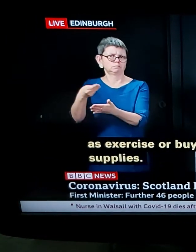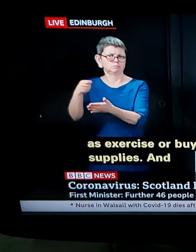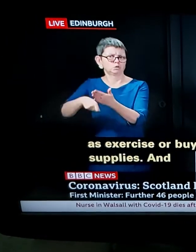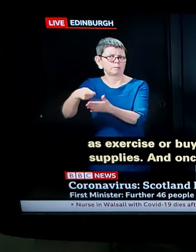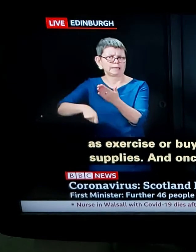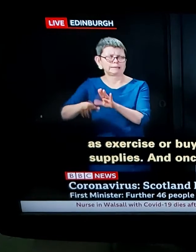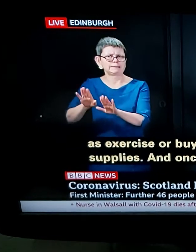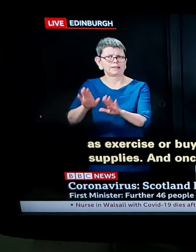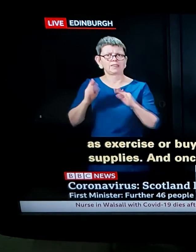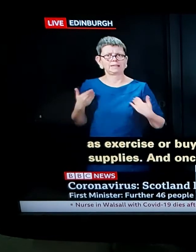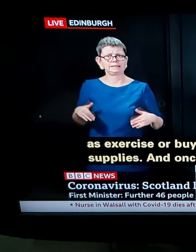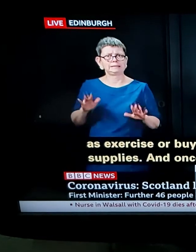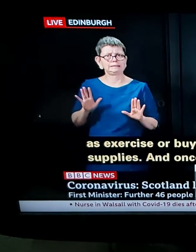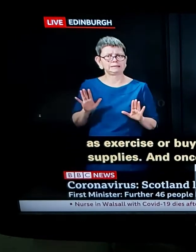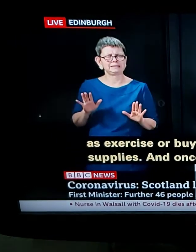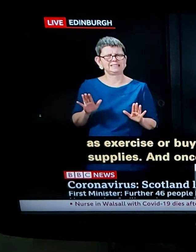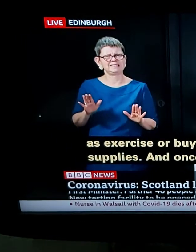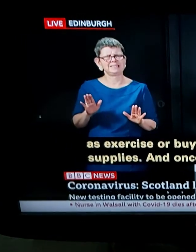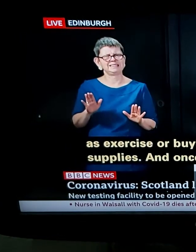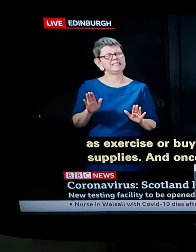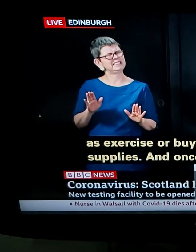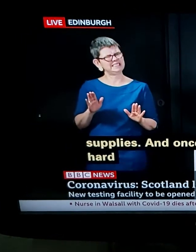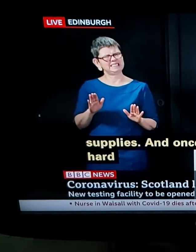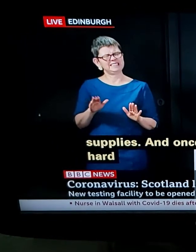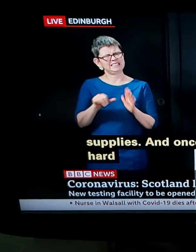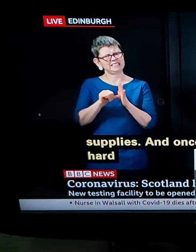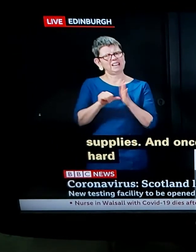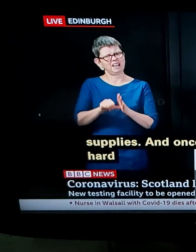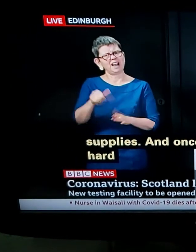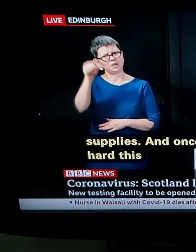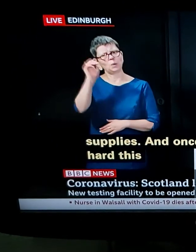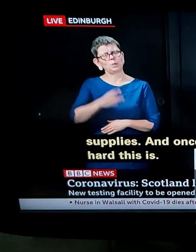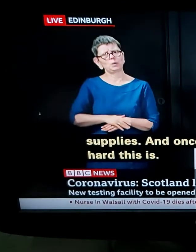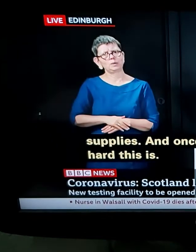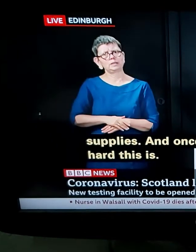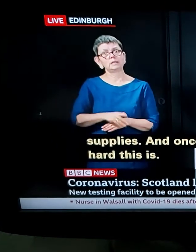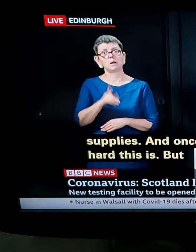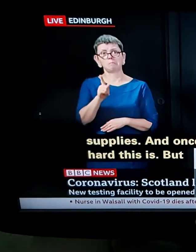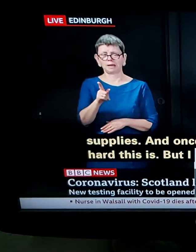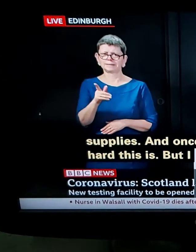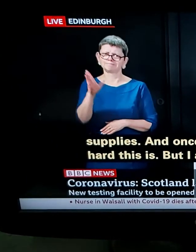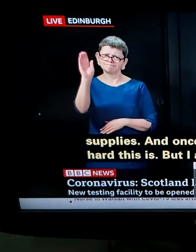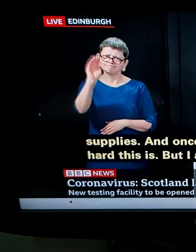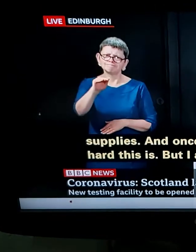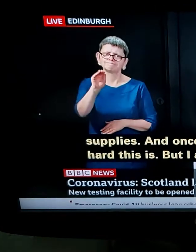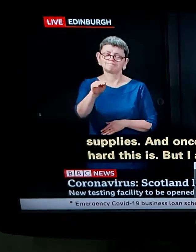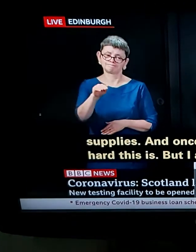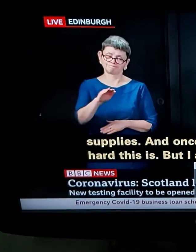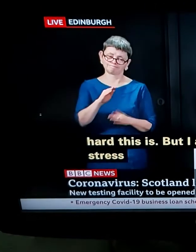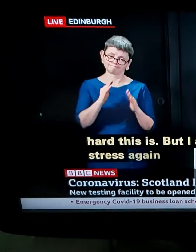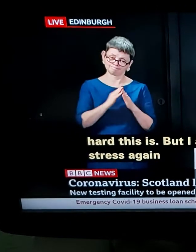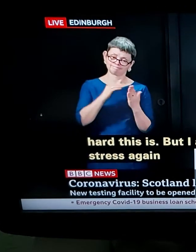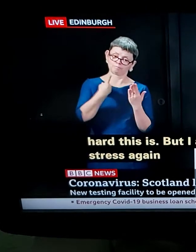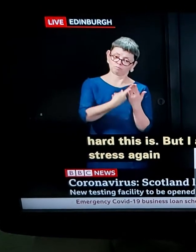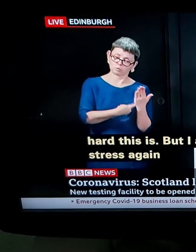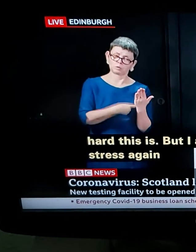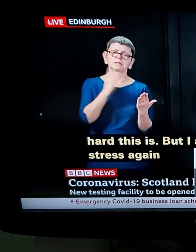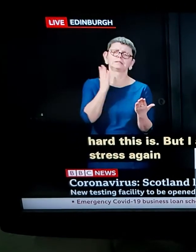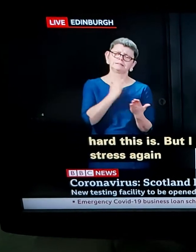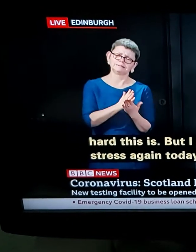I know how hard this is, but I also want to stress again today that these restrictions are